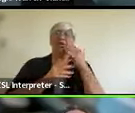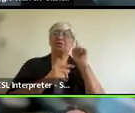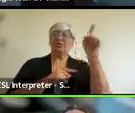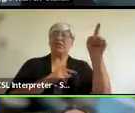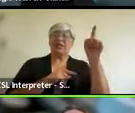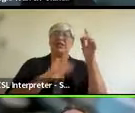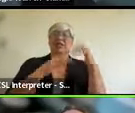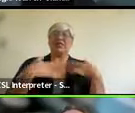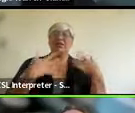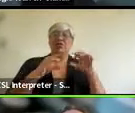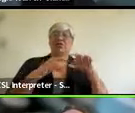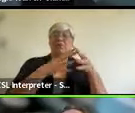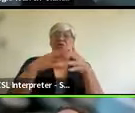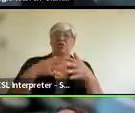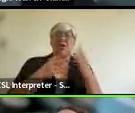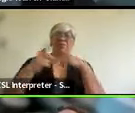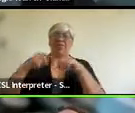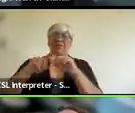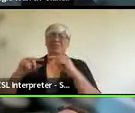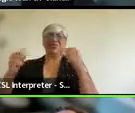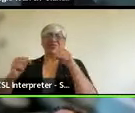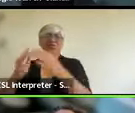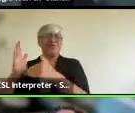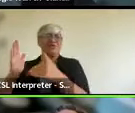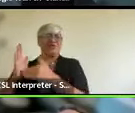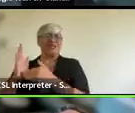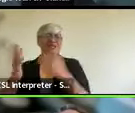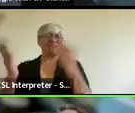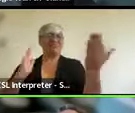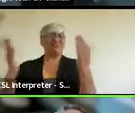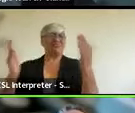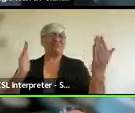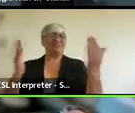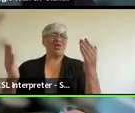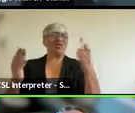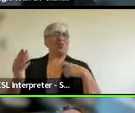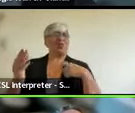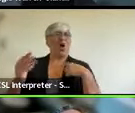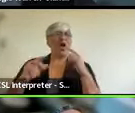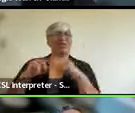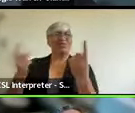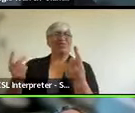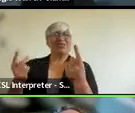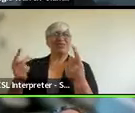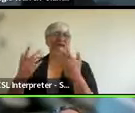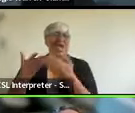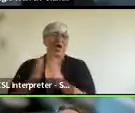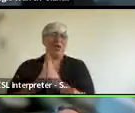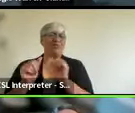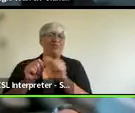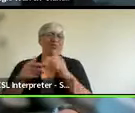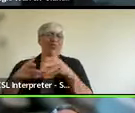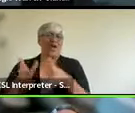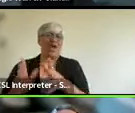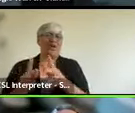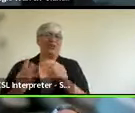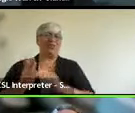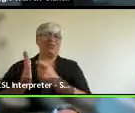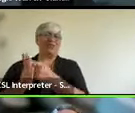in Aotearoa, New Zealand, and why I think there's such a difference and how I believe we as a society should respond. So at the